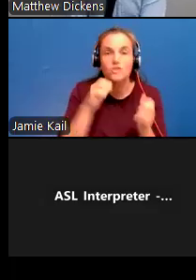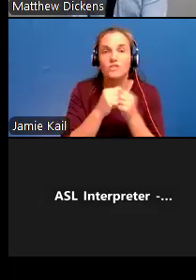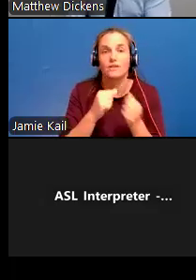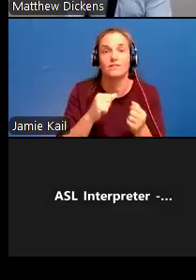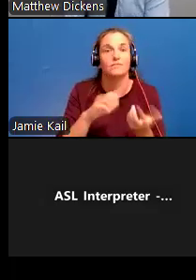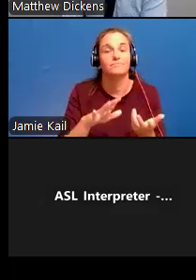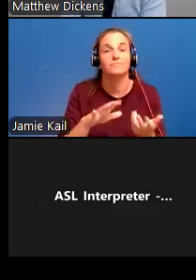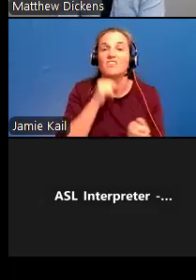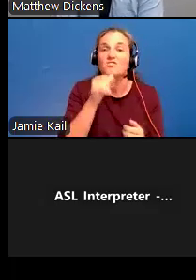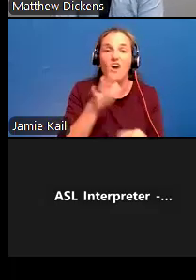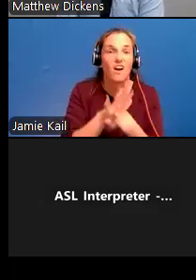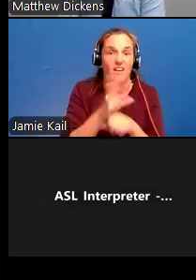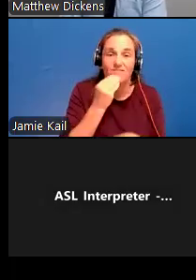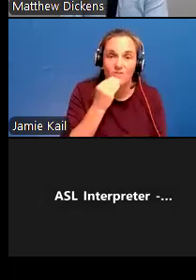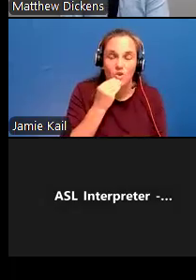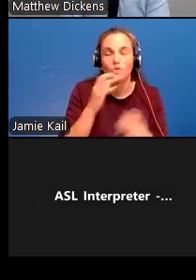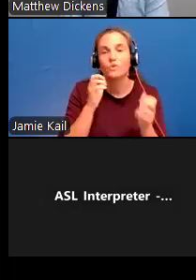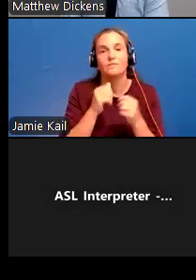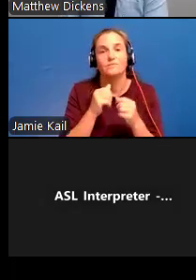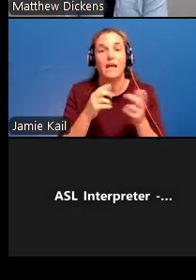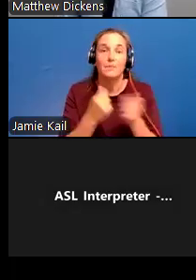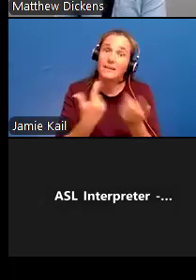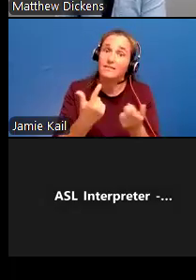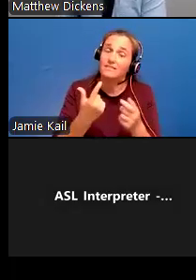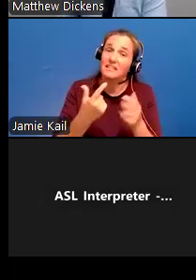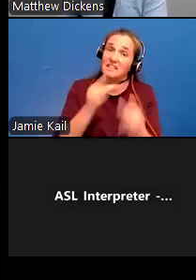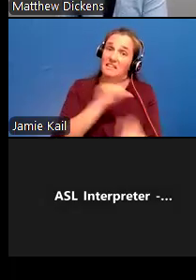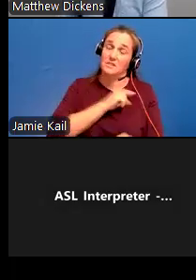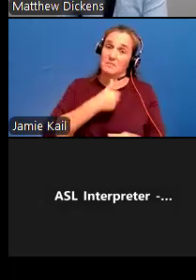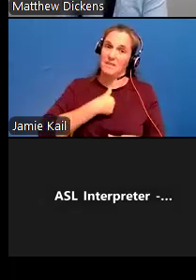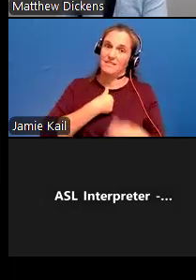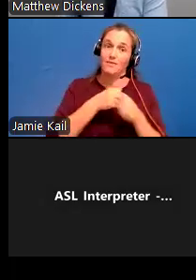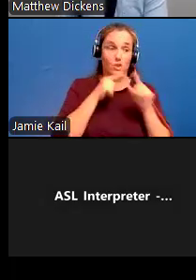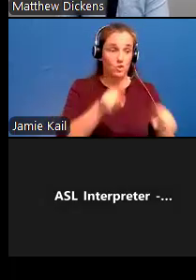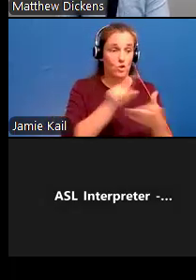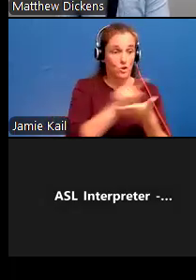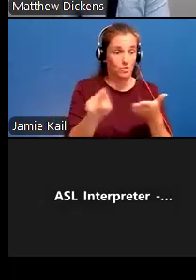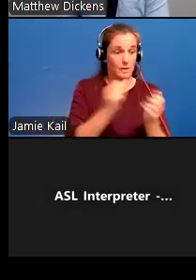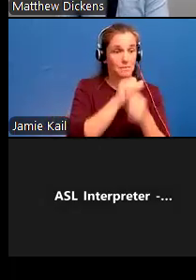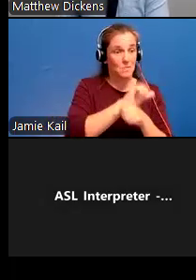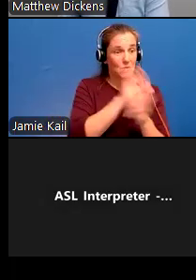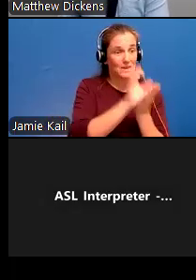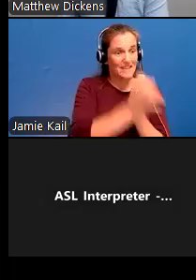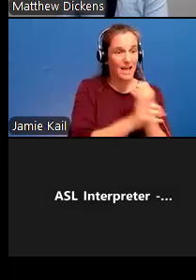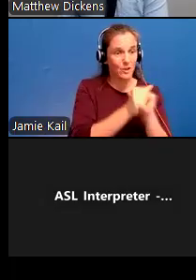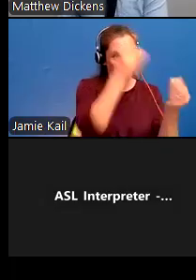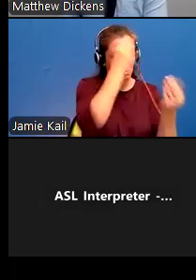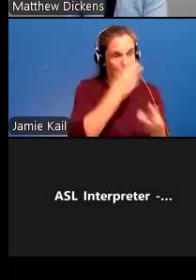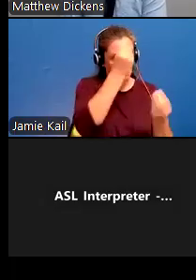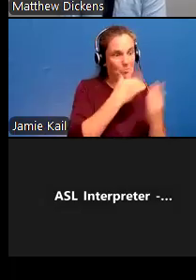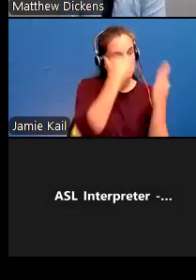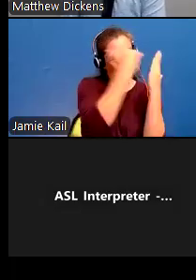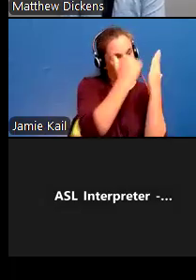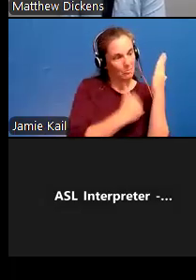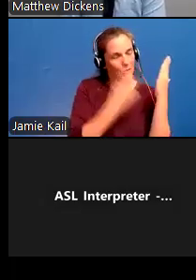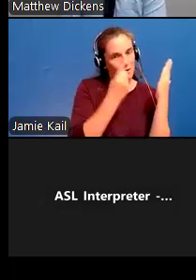of it myself. On the weekends, I need a calendar. During the week, my work calendar keeps me in line. That tells me what I need to do. But on the weekends, I